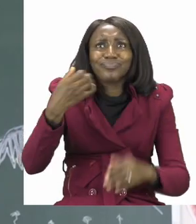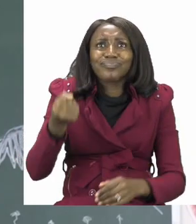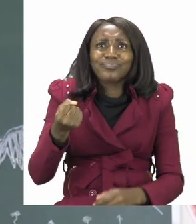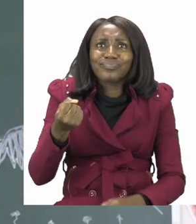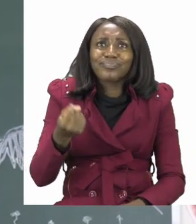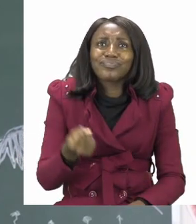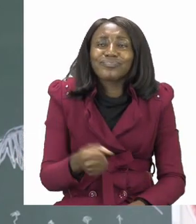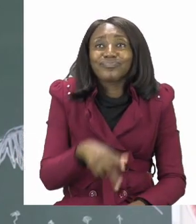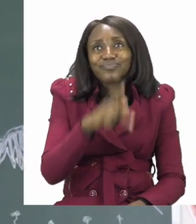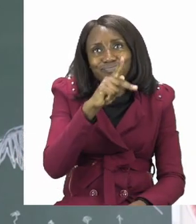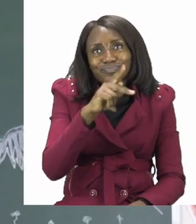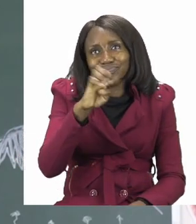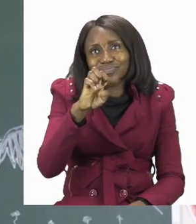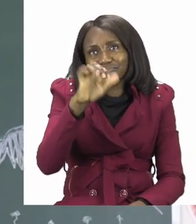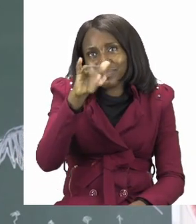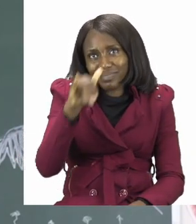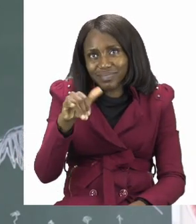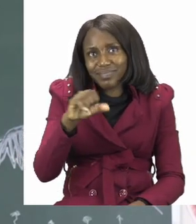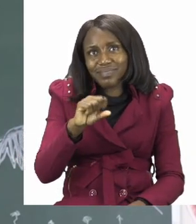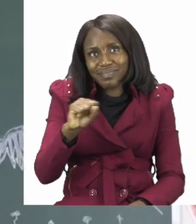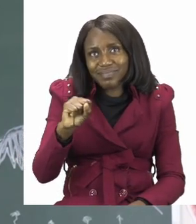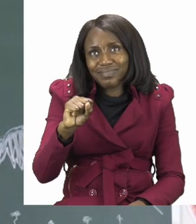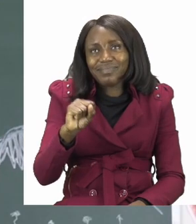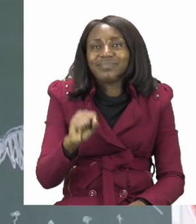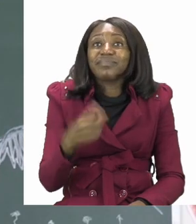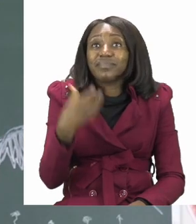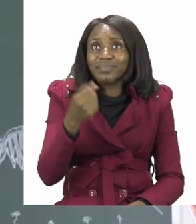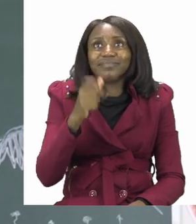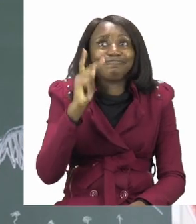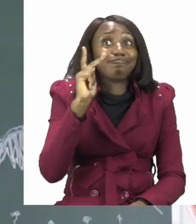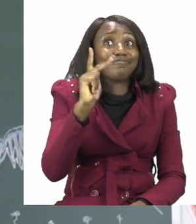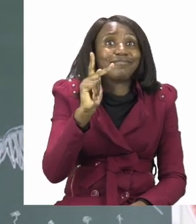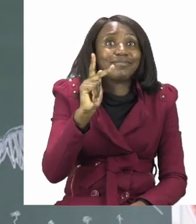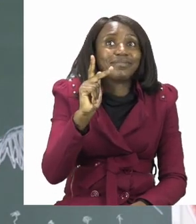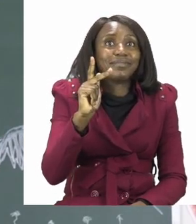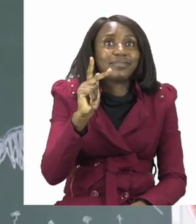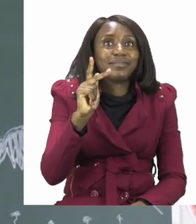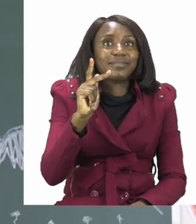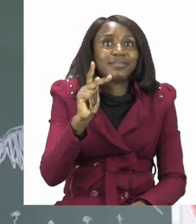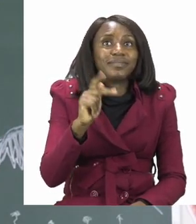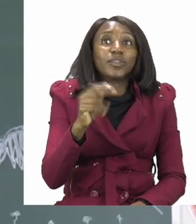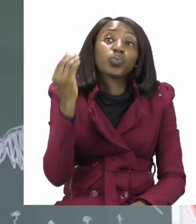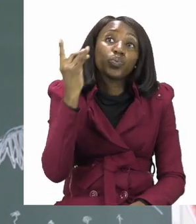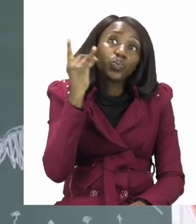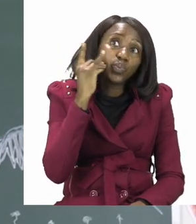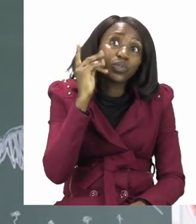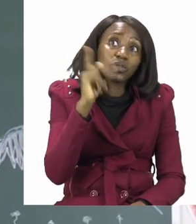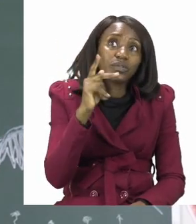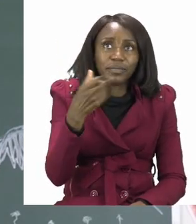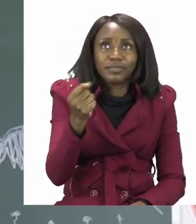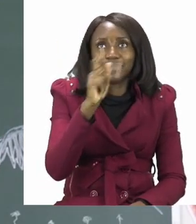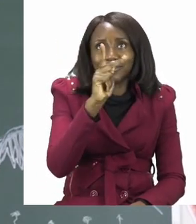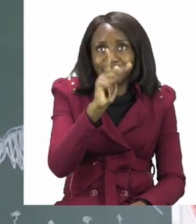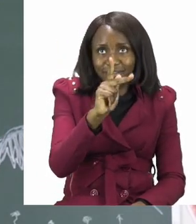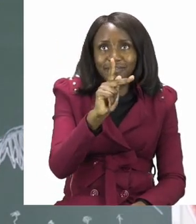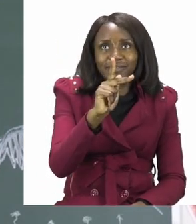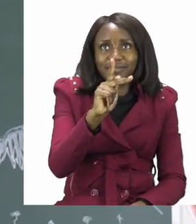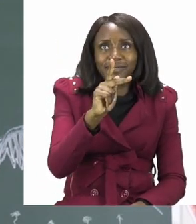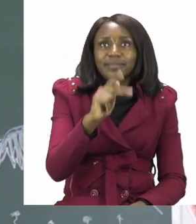word keys starts with a k. The word kiss also starts with a